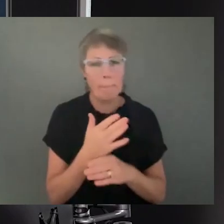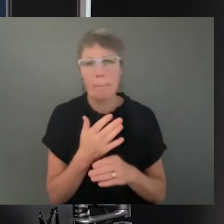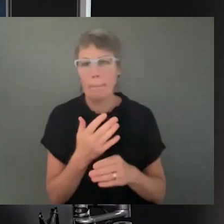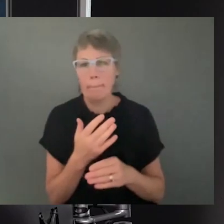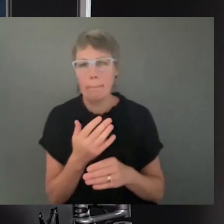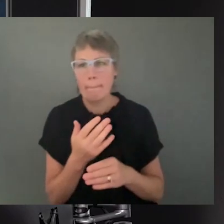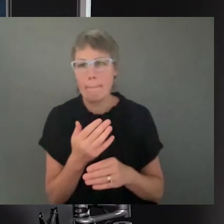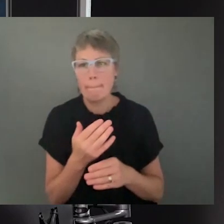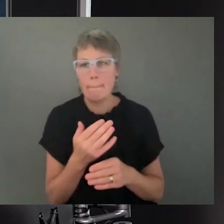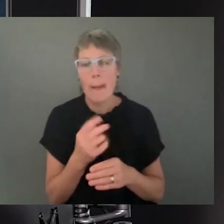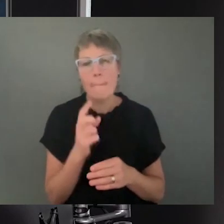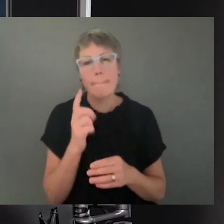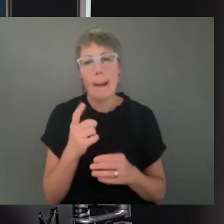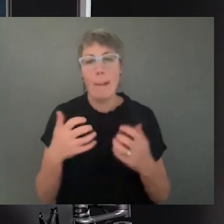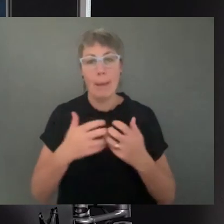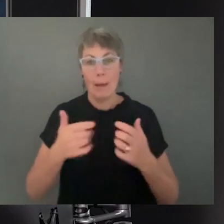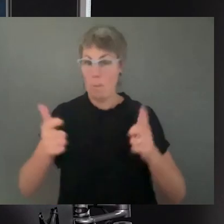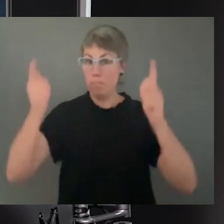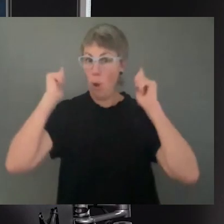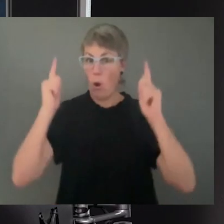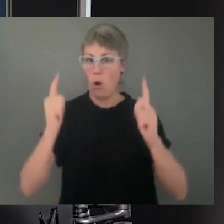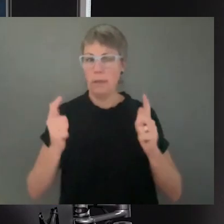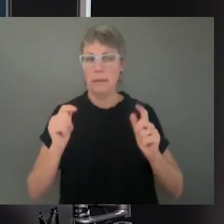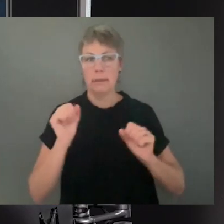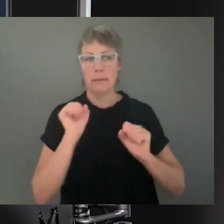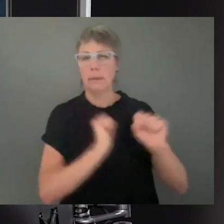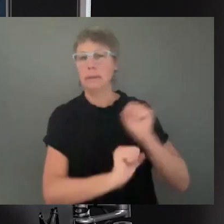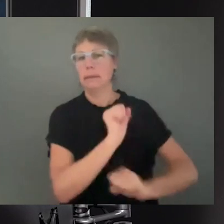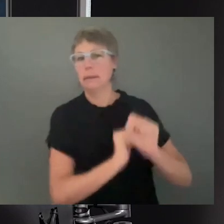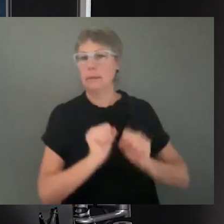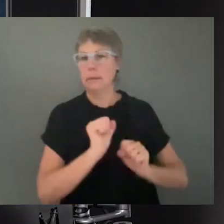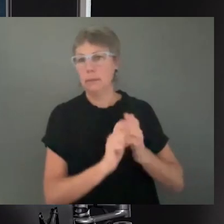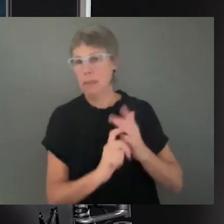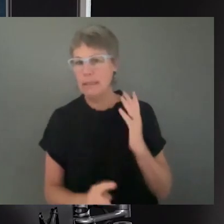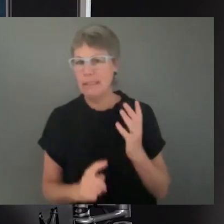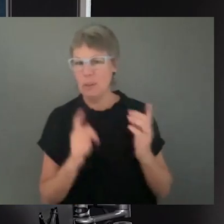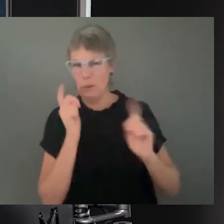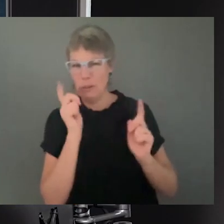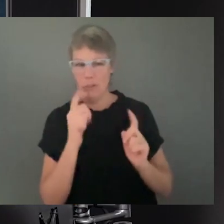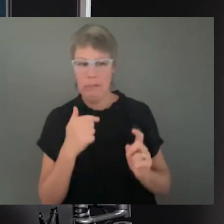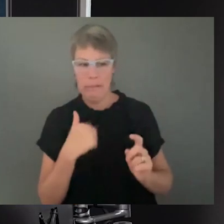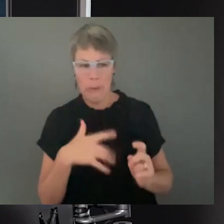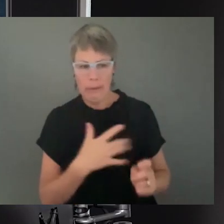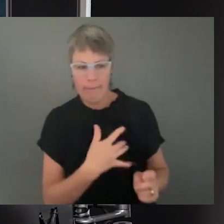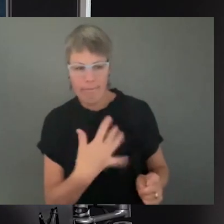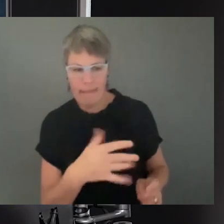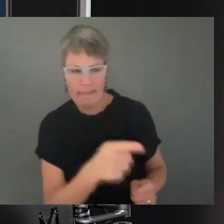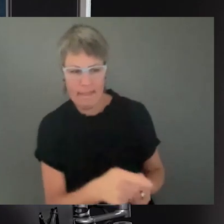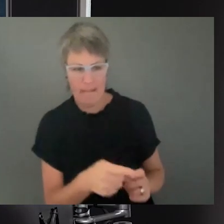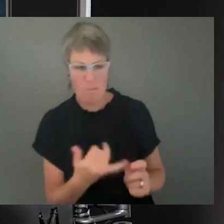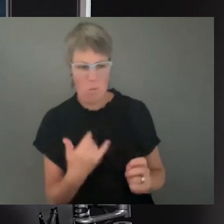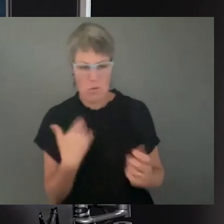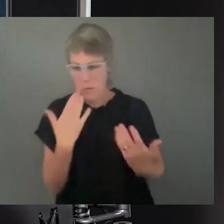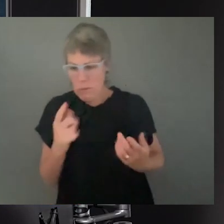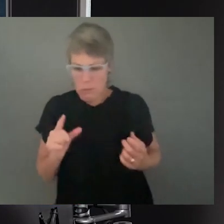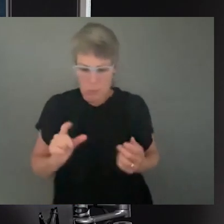be hesitant or averse to hiring people with disability because they're concerned about saying the wrong thing or those